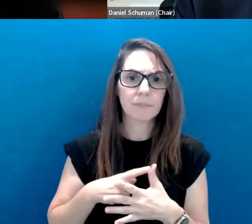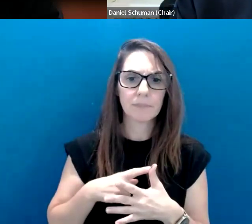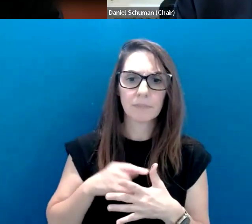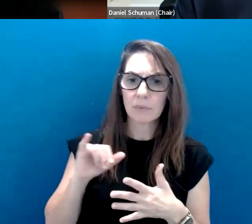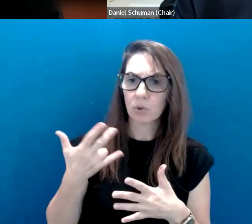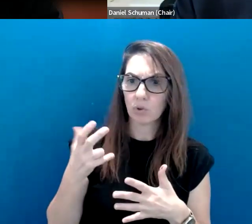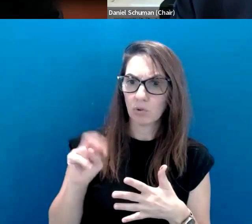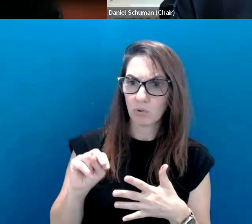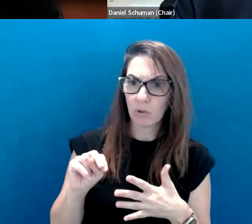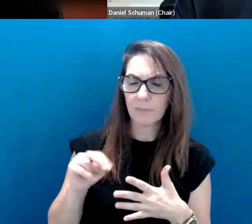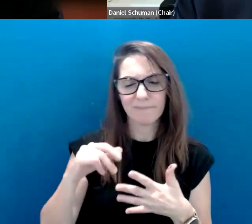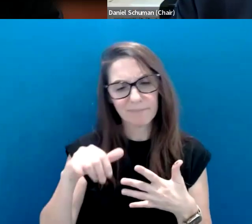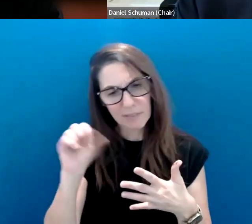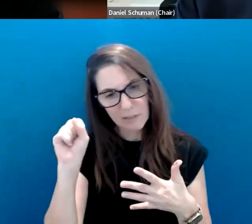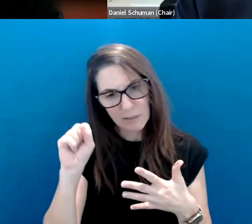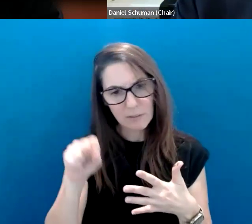John, Yes.